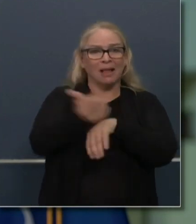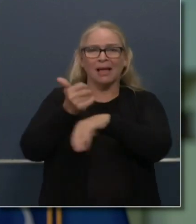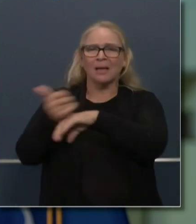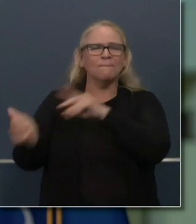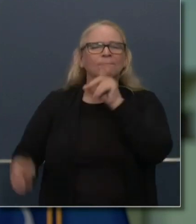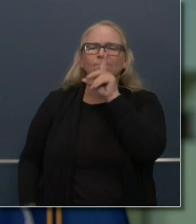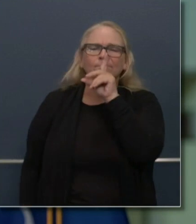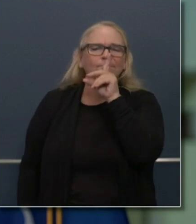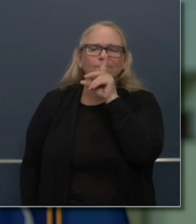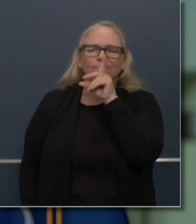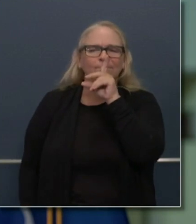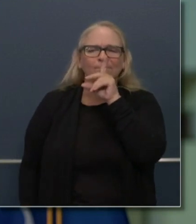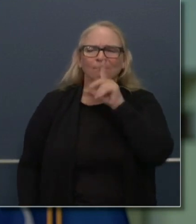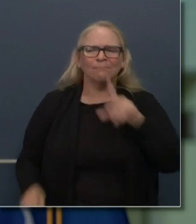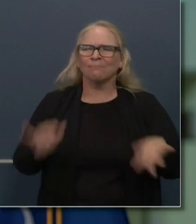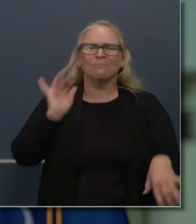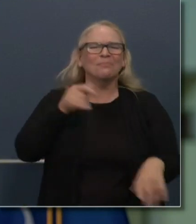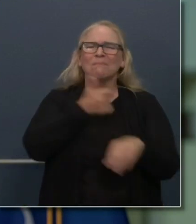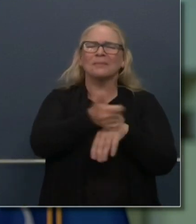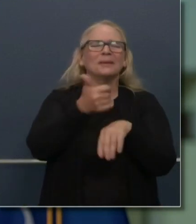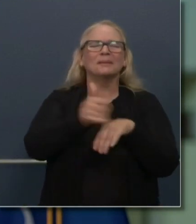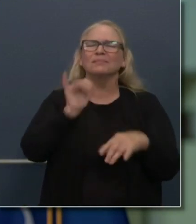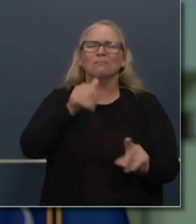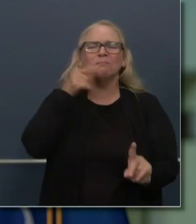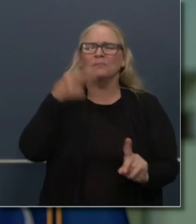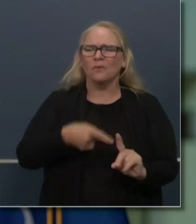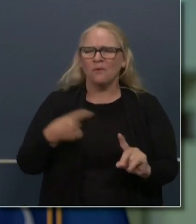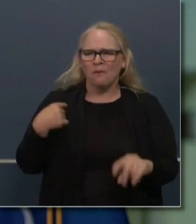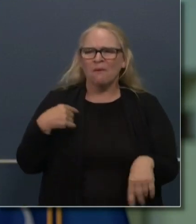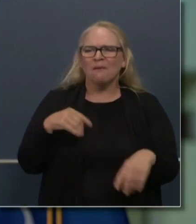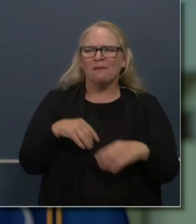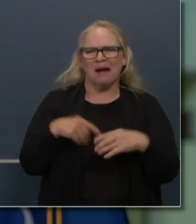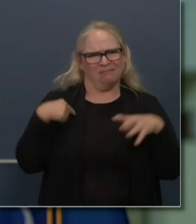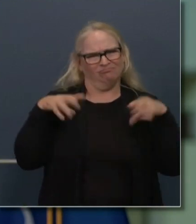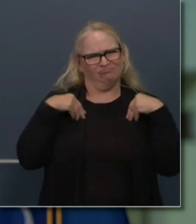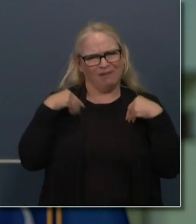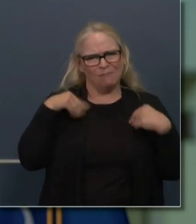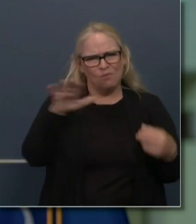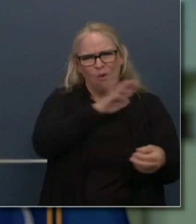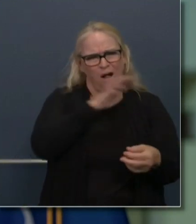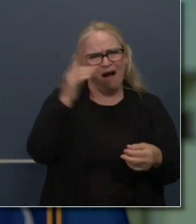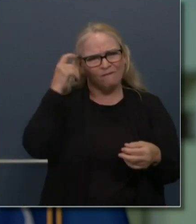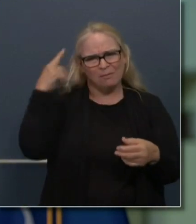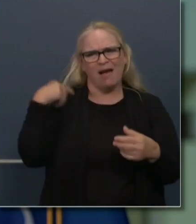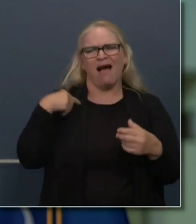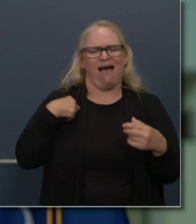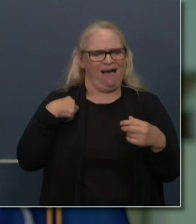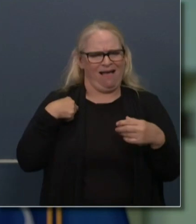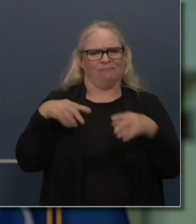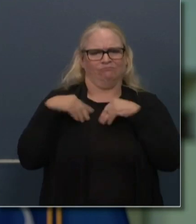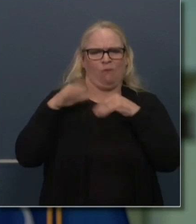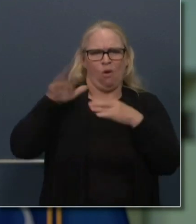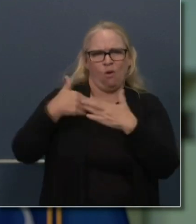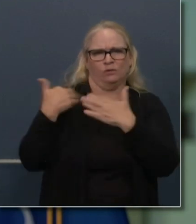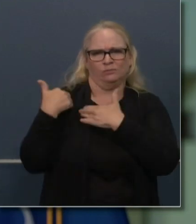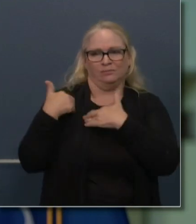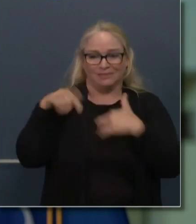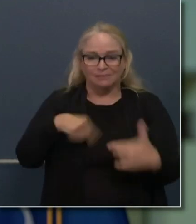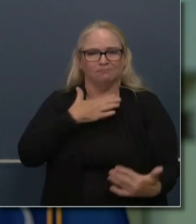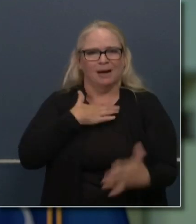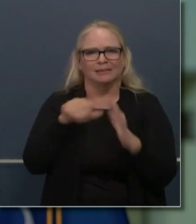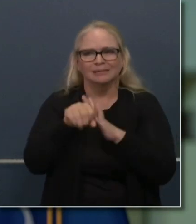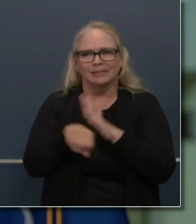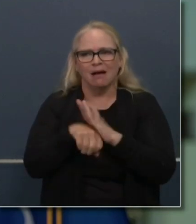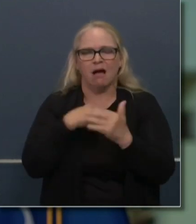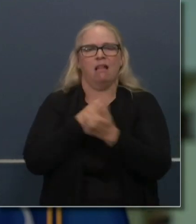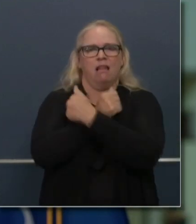fingers. I take responsibility as governor of California because this is my state. I love it, the core of my bones, in